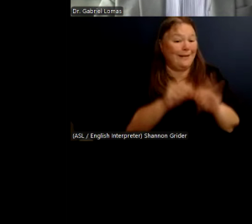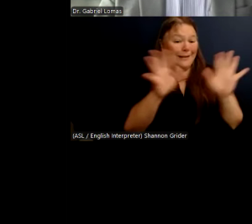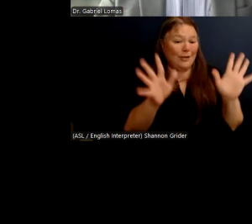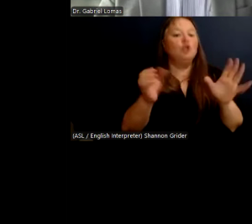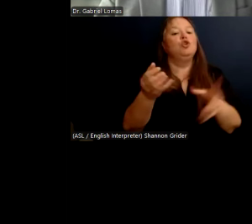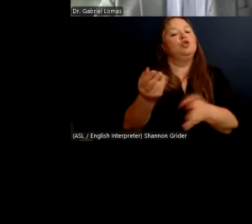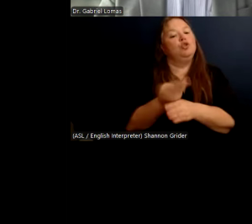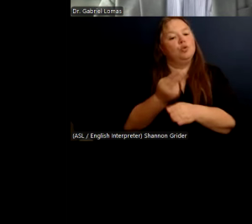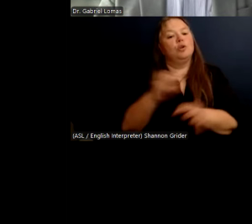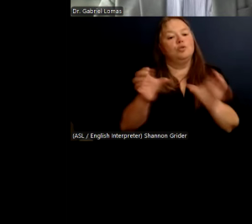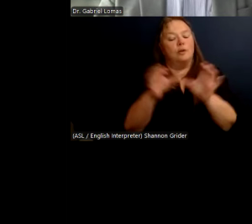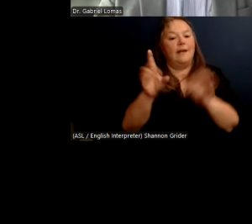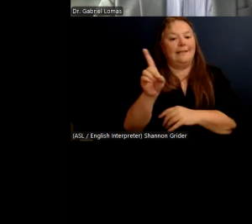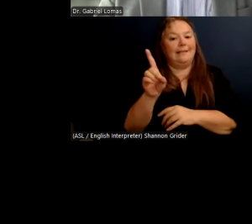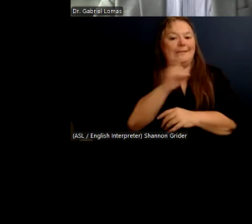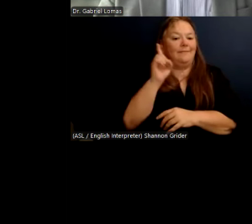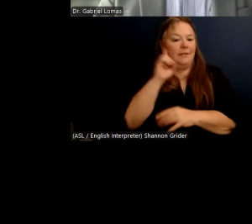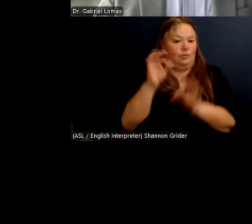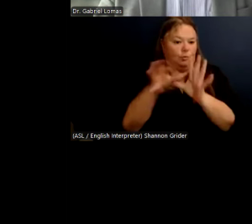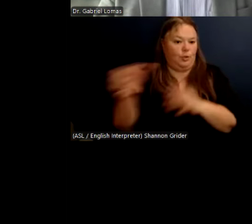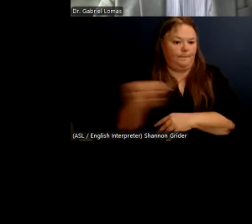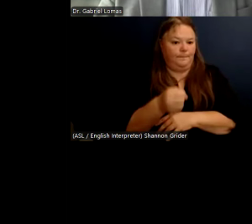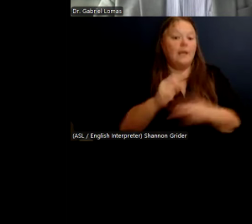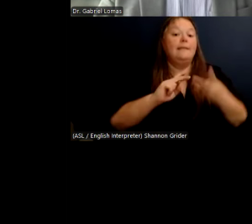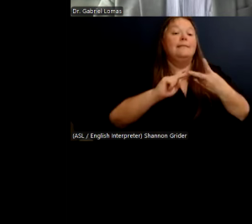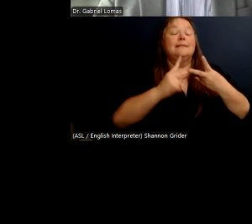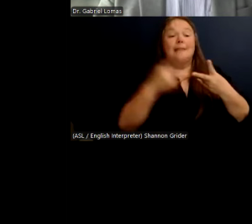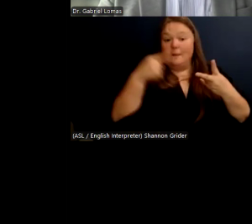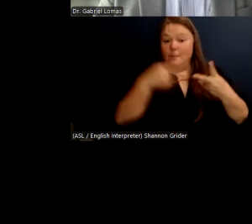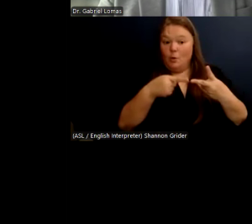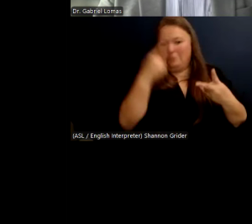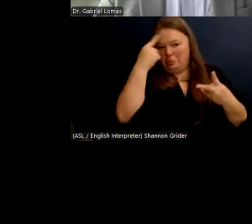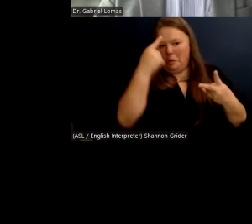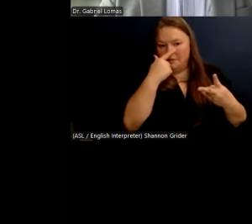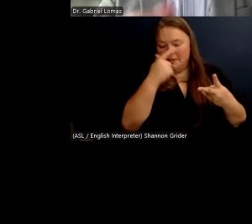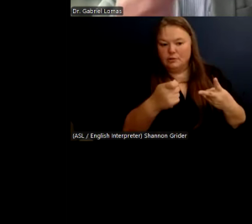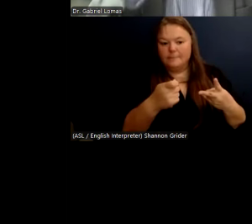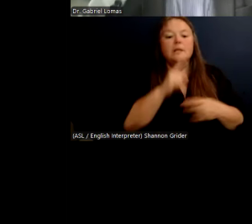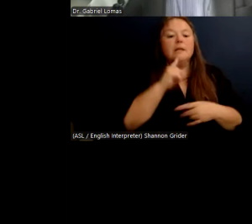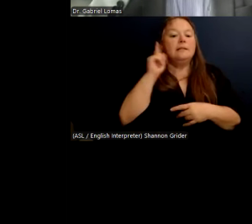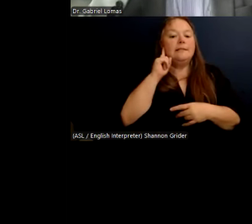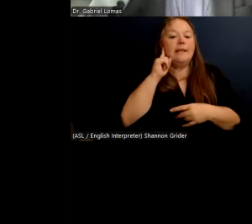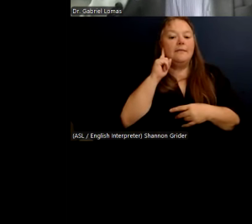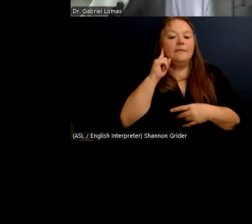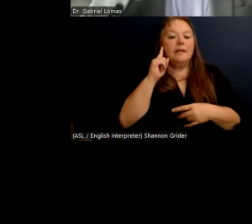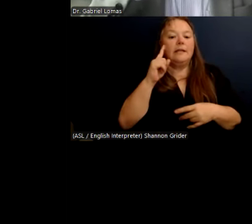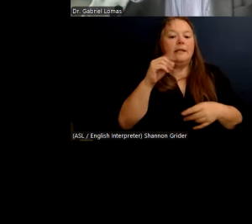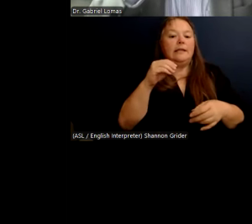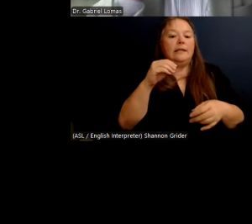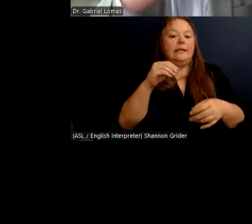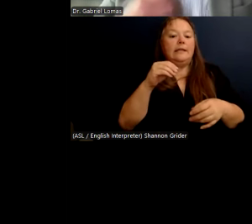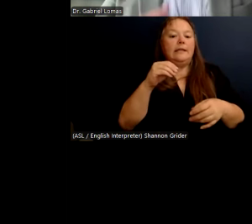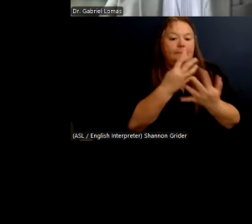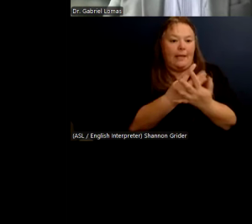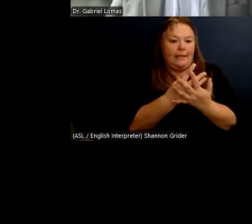deaf interpreter. The second point he made, which I thought was interesting, deaf inmates want to have more volunteers come to the